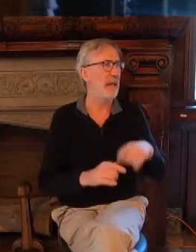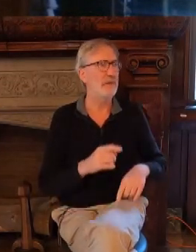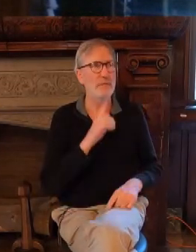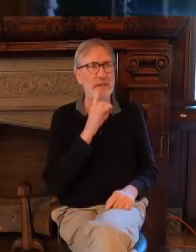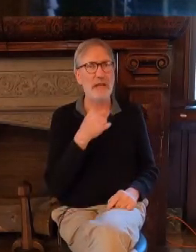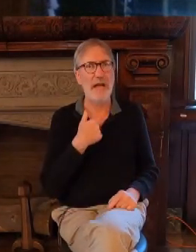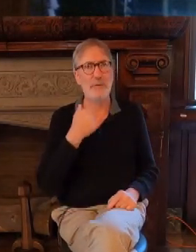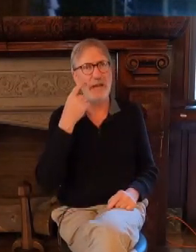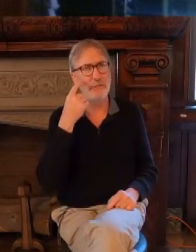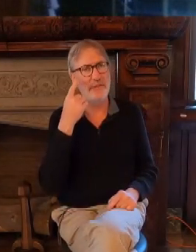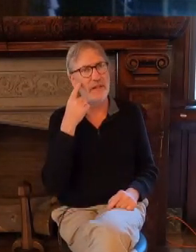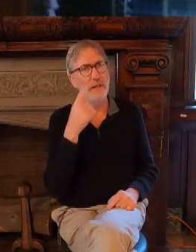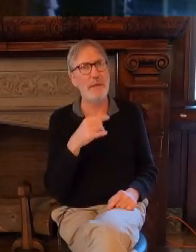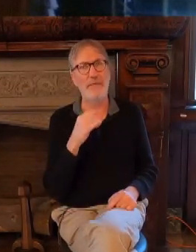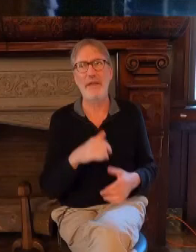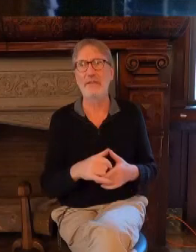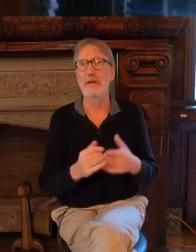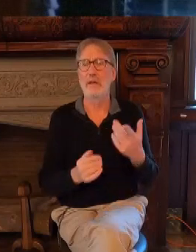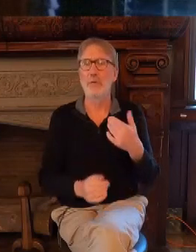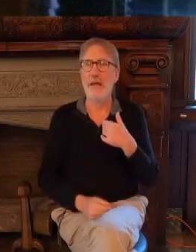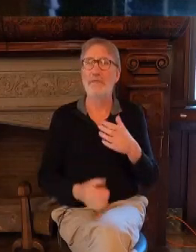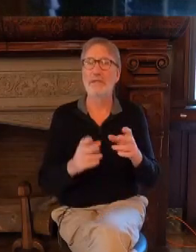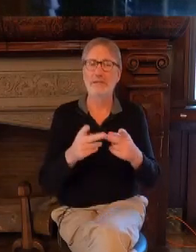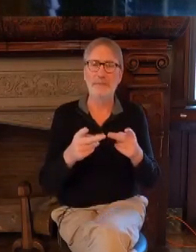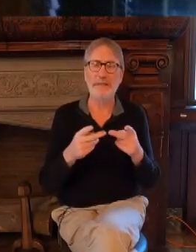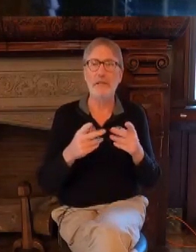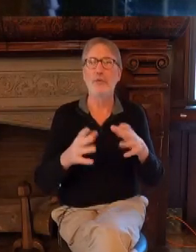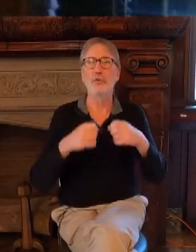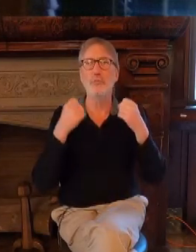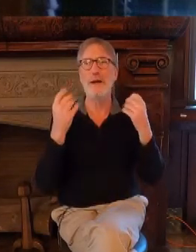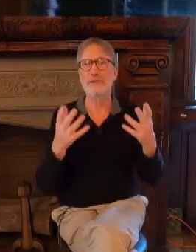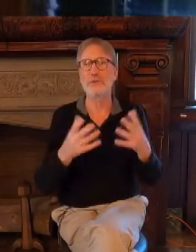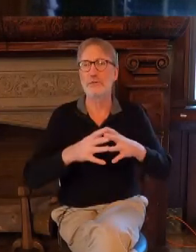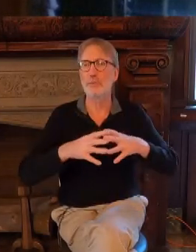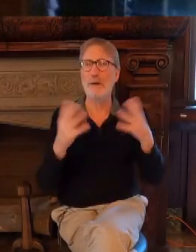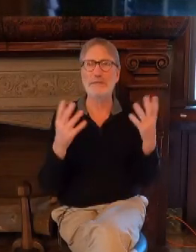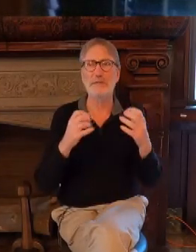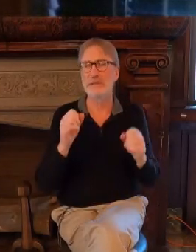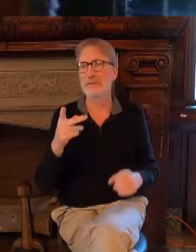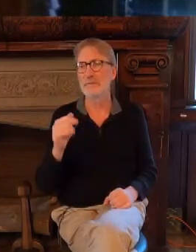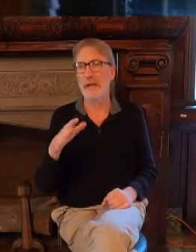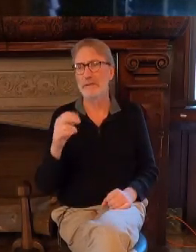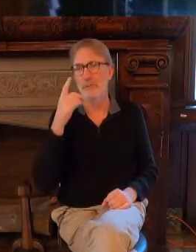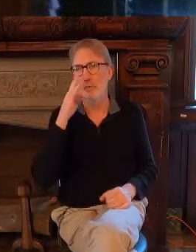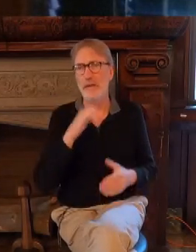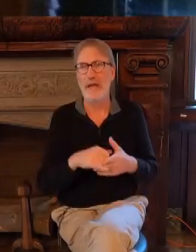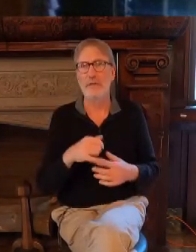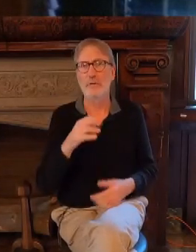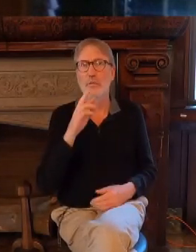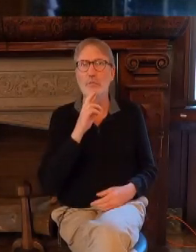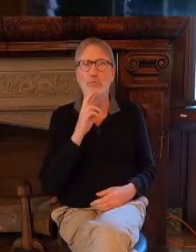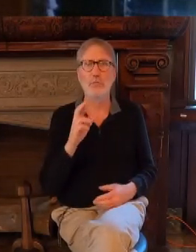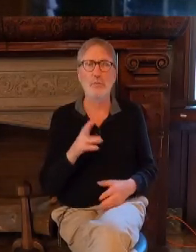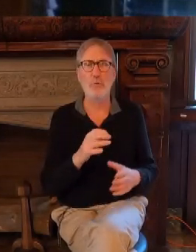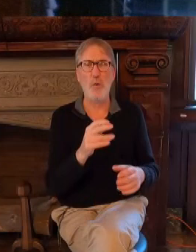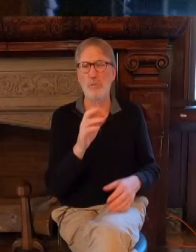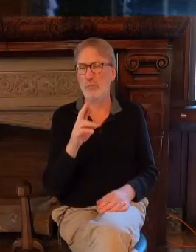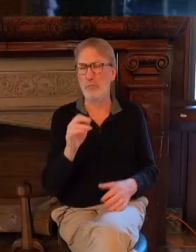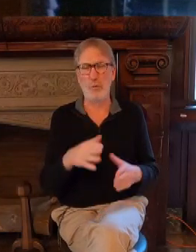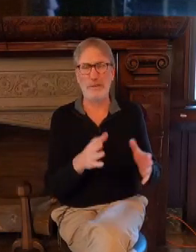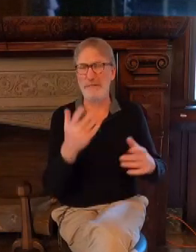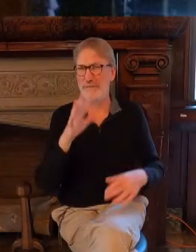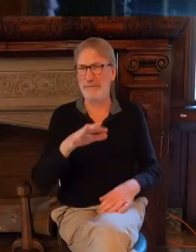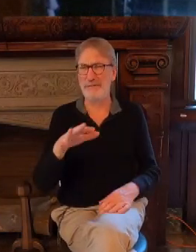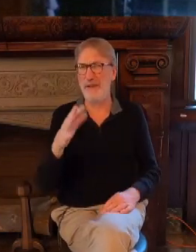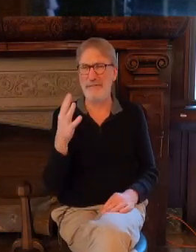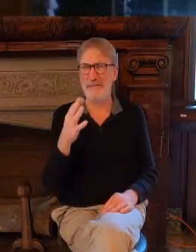honestly think about. So we have space here, we have too much space in terms of this road. I think it goes up to 55 feet wide, which